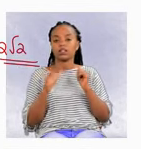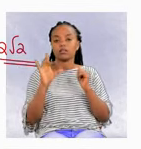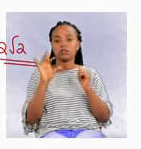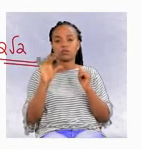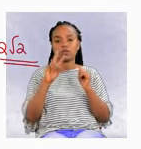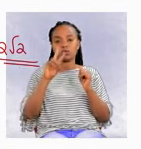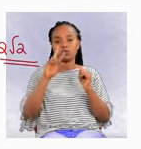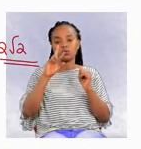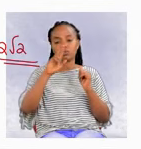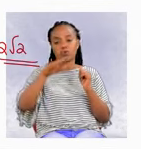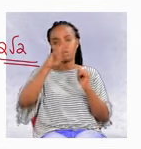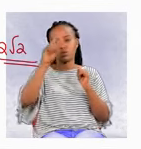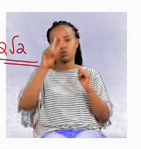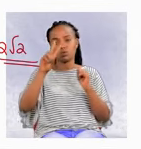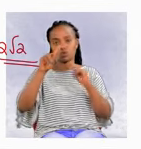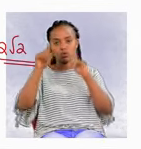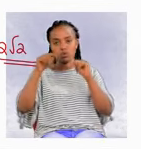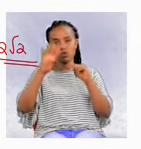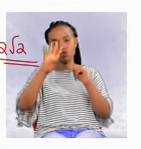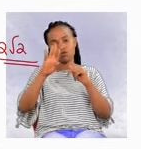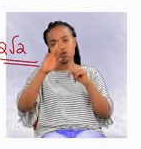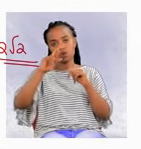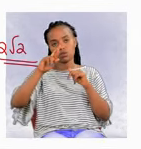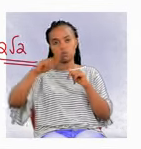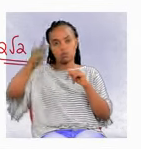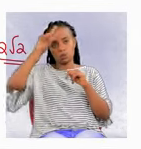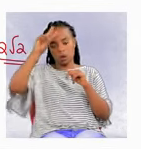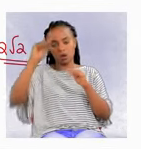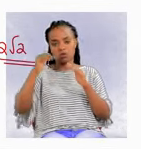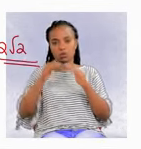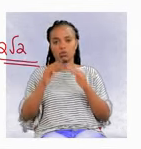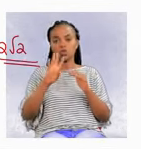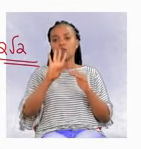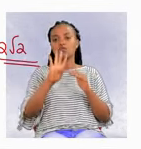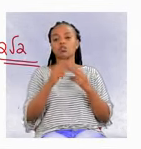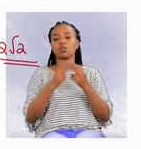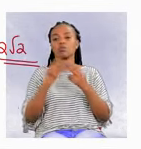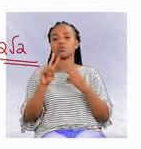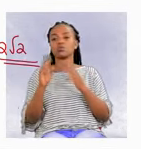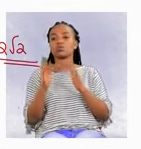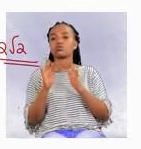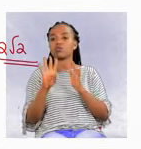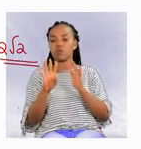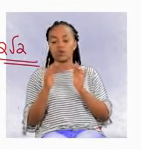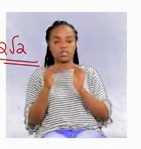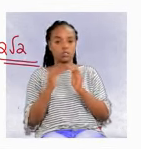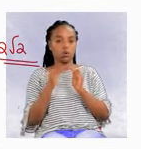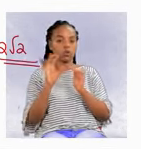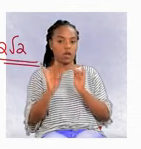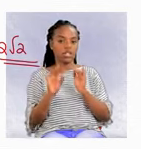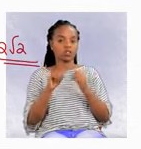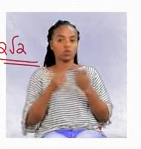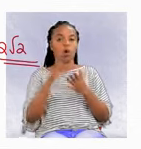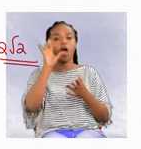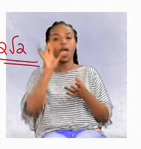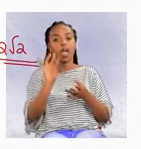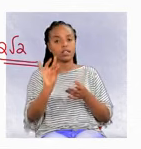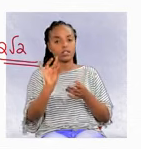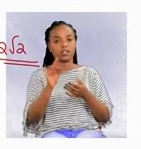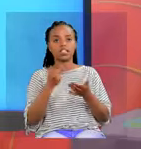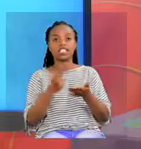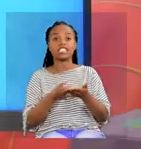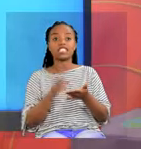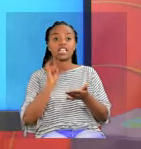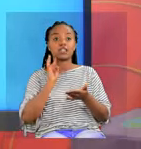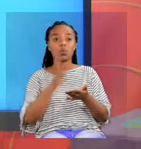2 root 2 squared, it is 2 squared is 4, 4 times root 2 squared is 2, 4 times 2 is 8. Therefore, this will be the equation